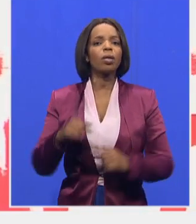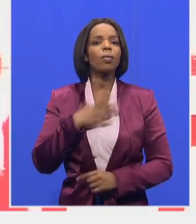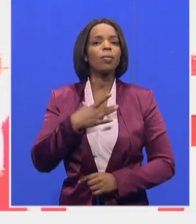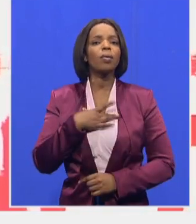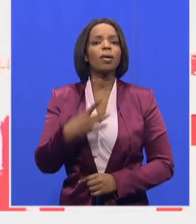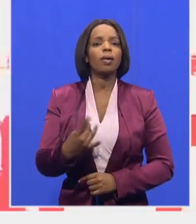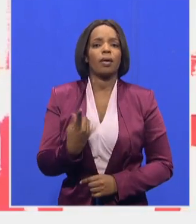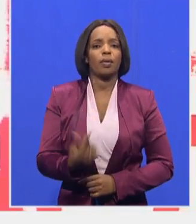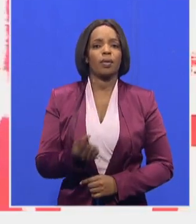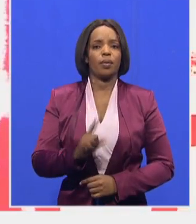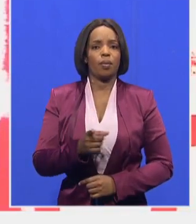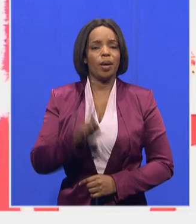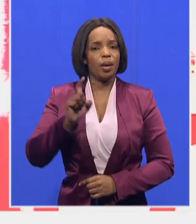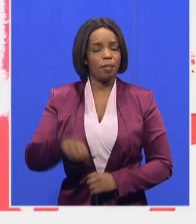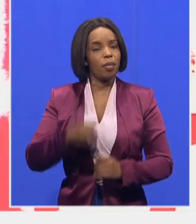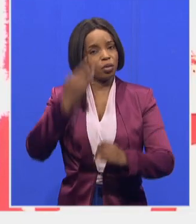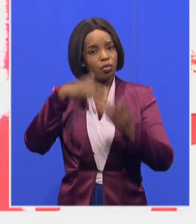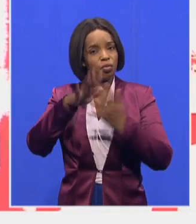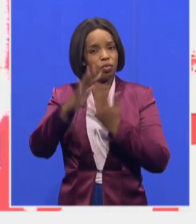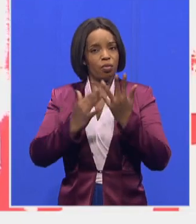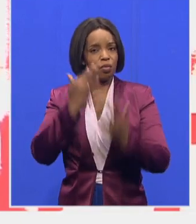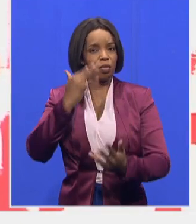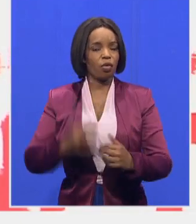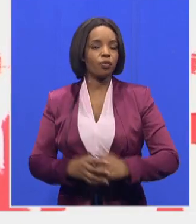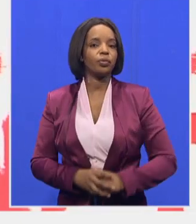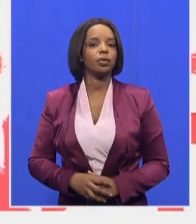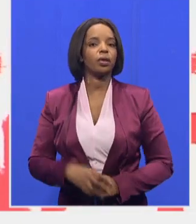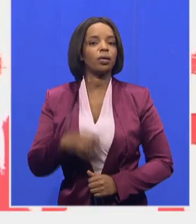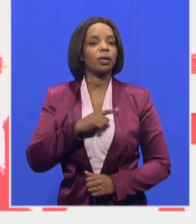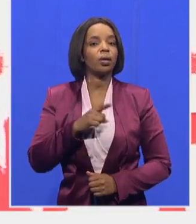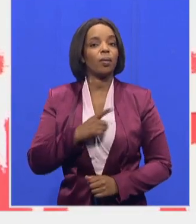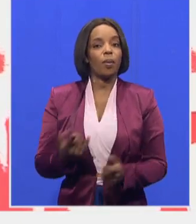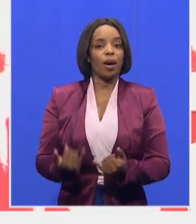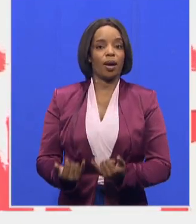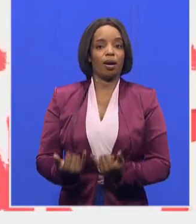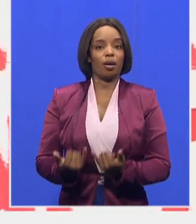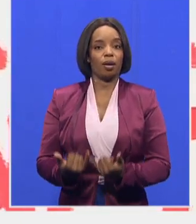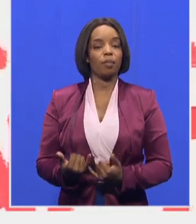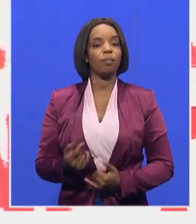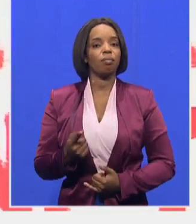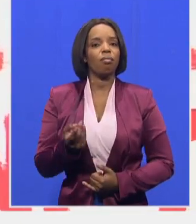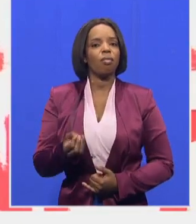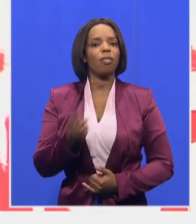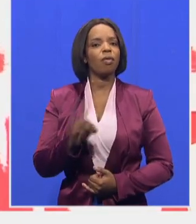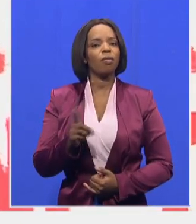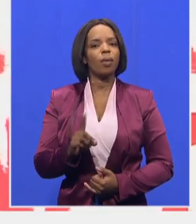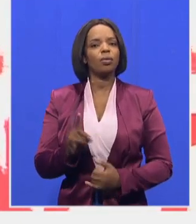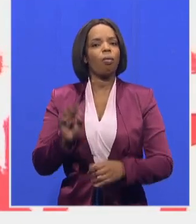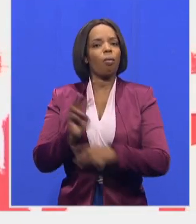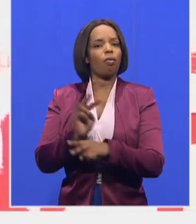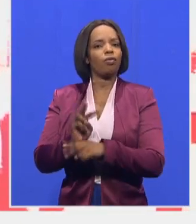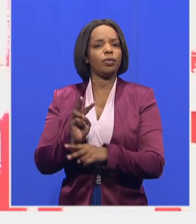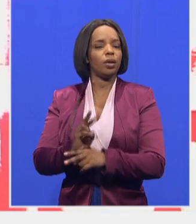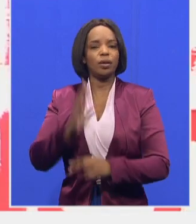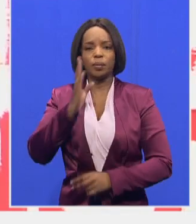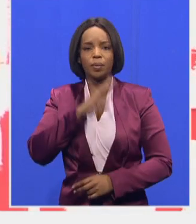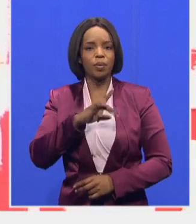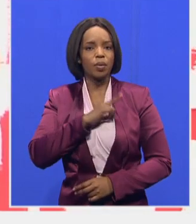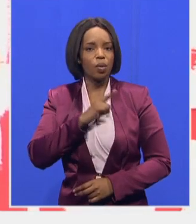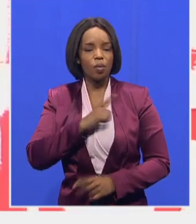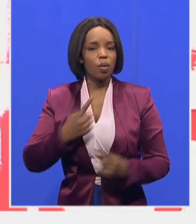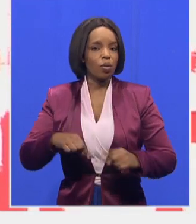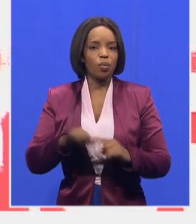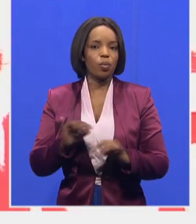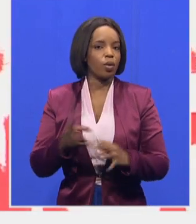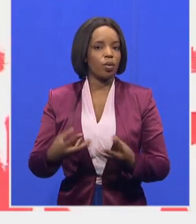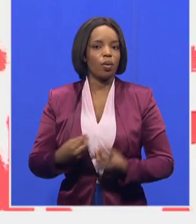bringing transparency around the ministerial handbook, which currently has no oversight whatsoever, because we don't have a presidency